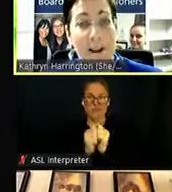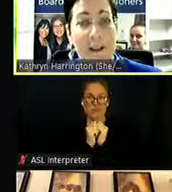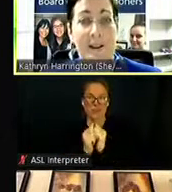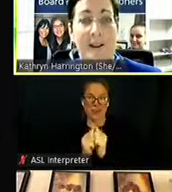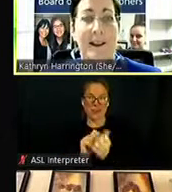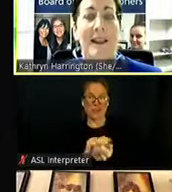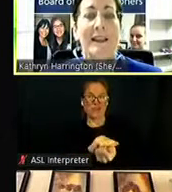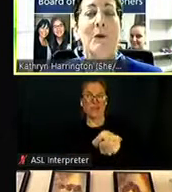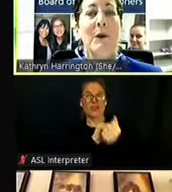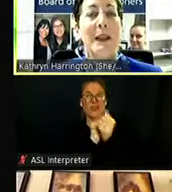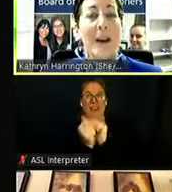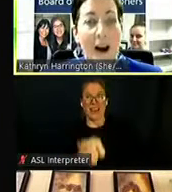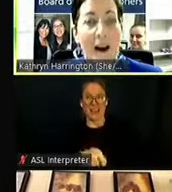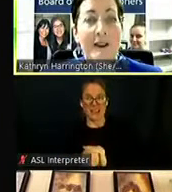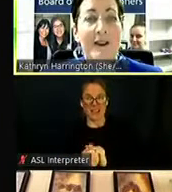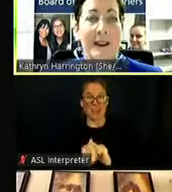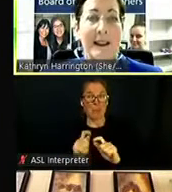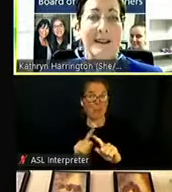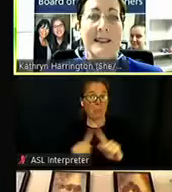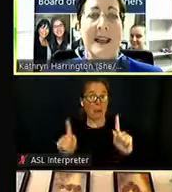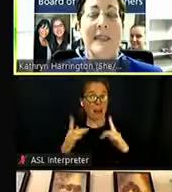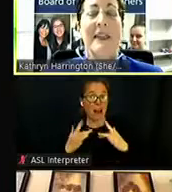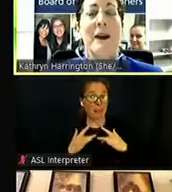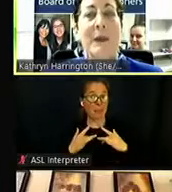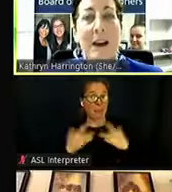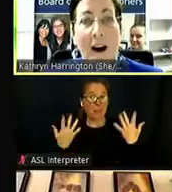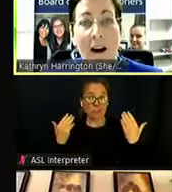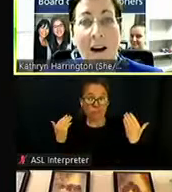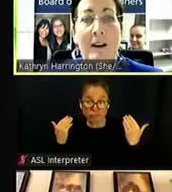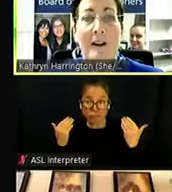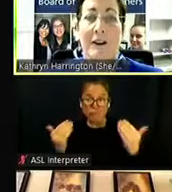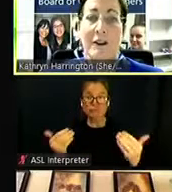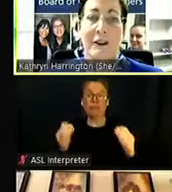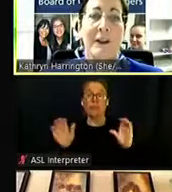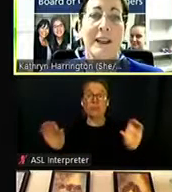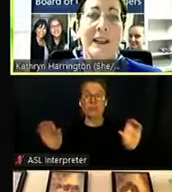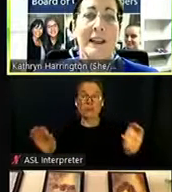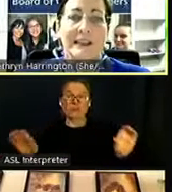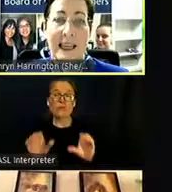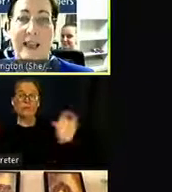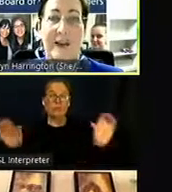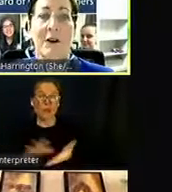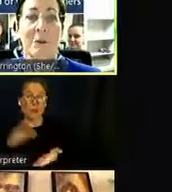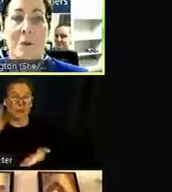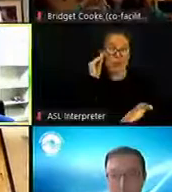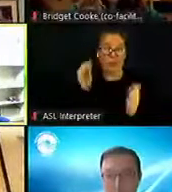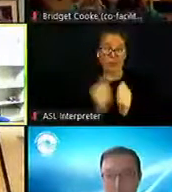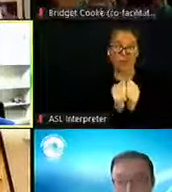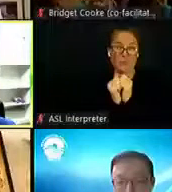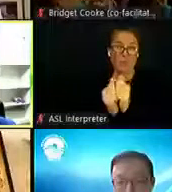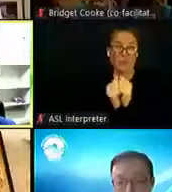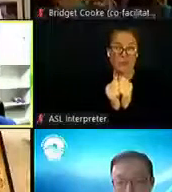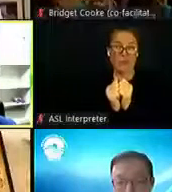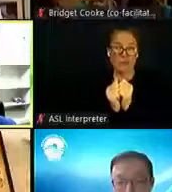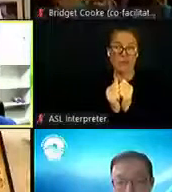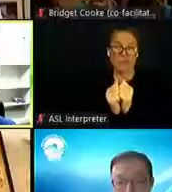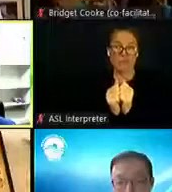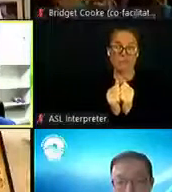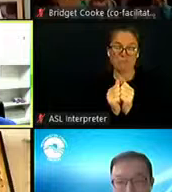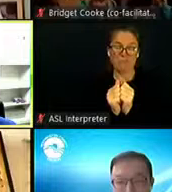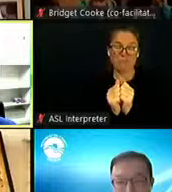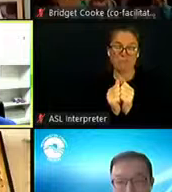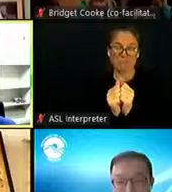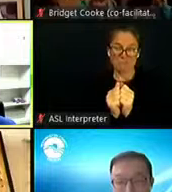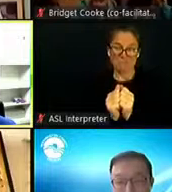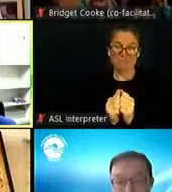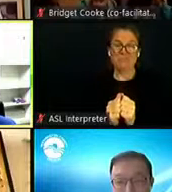I'm thrilled that we are doing this, that we are learning together more as